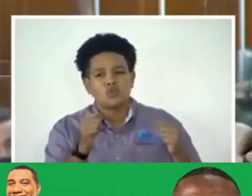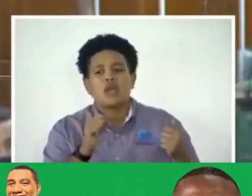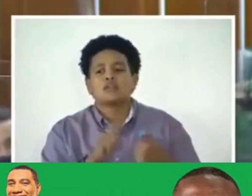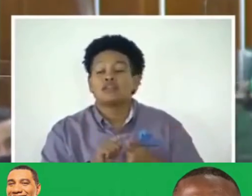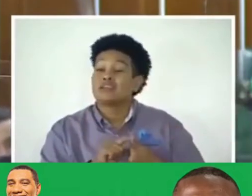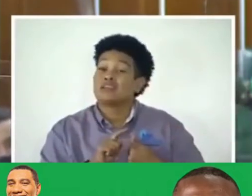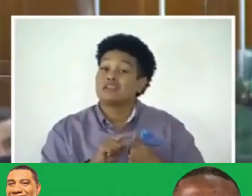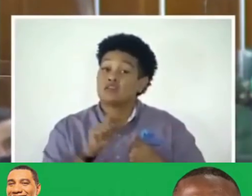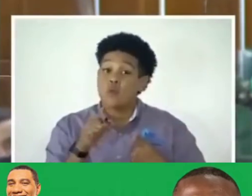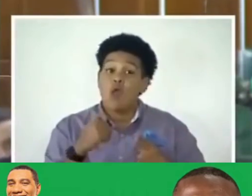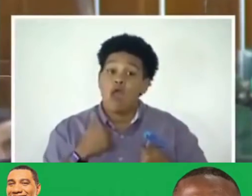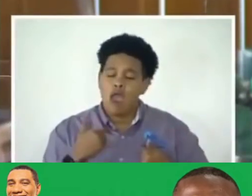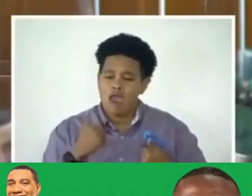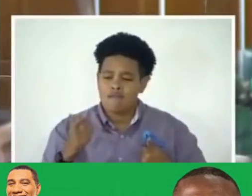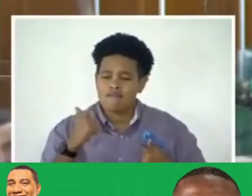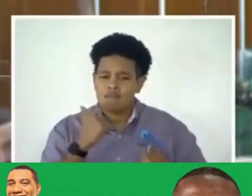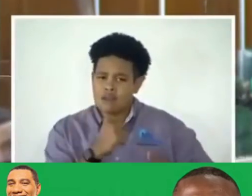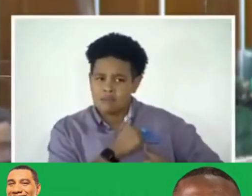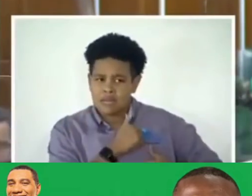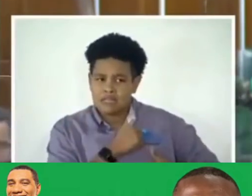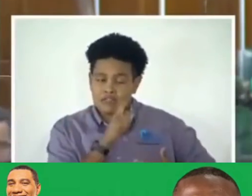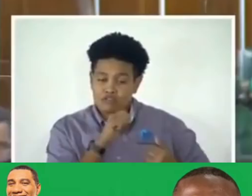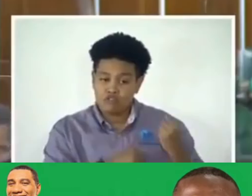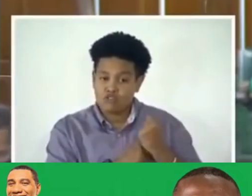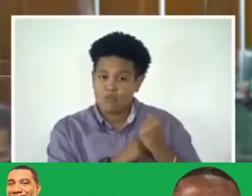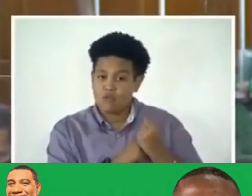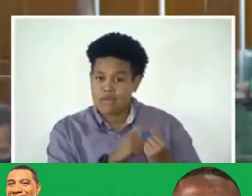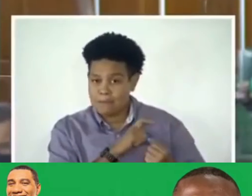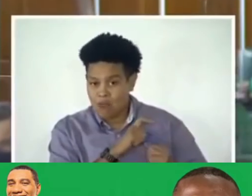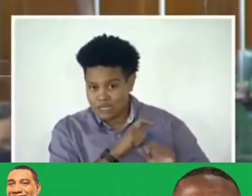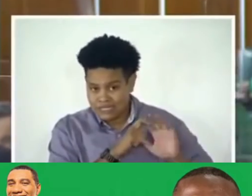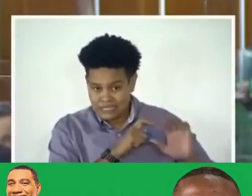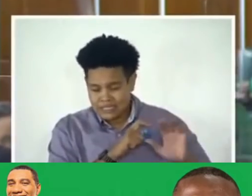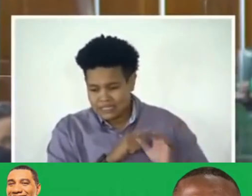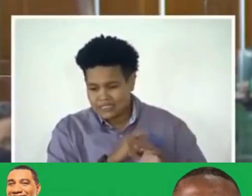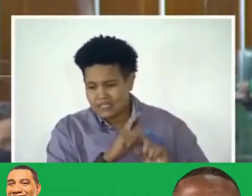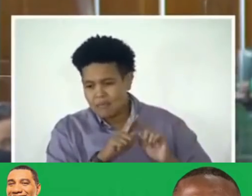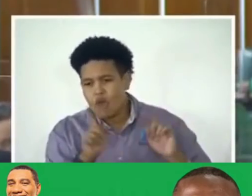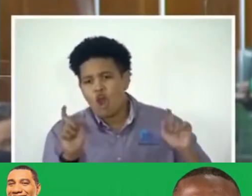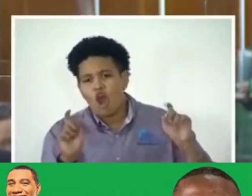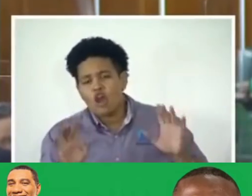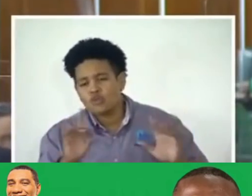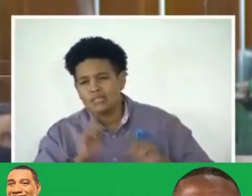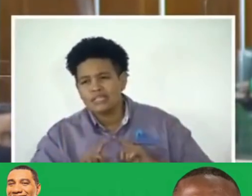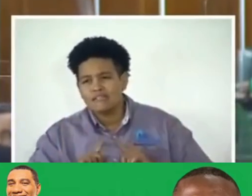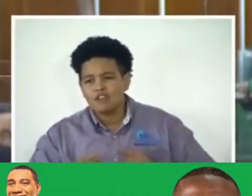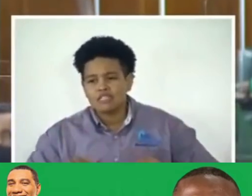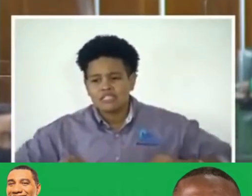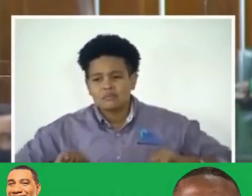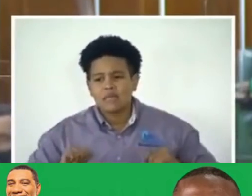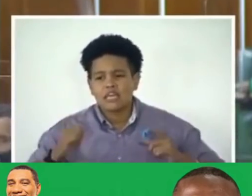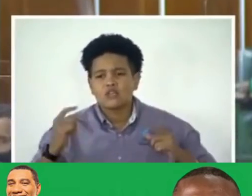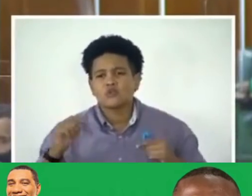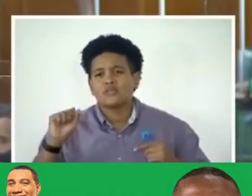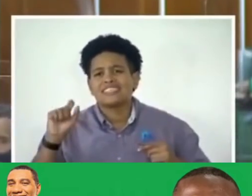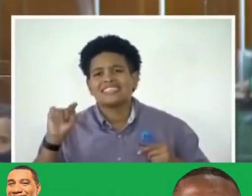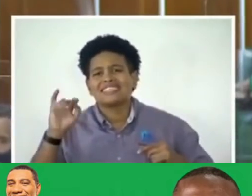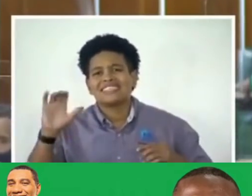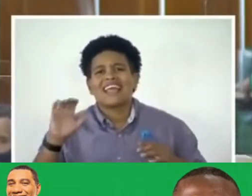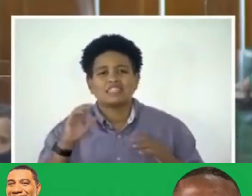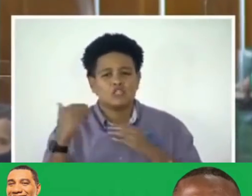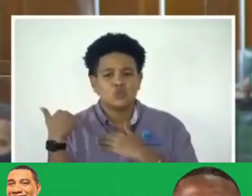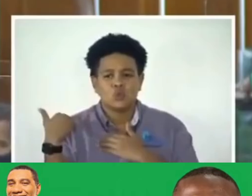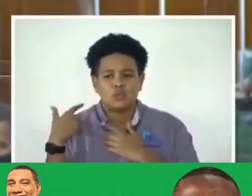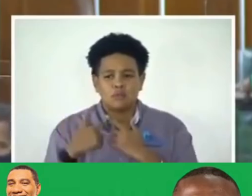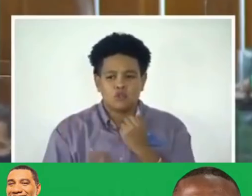parliament to censure MP Wright. And if I am required to move a motion, I am fully prepared to do so.